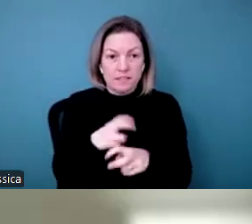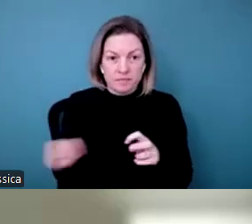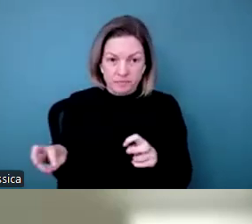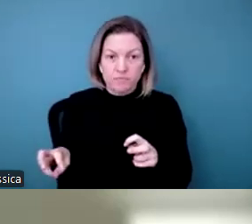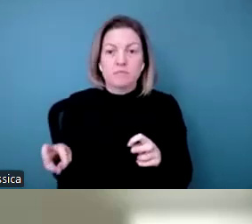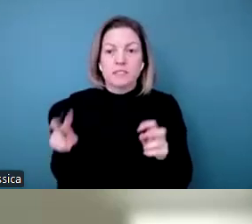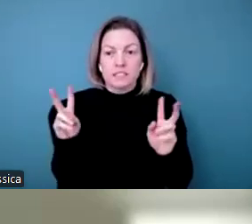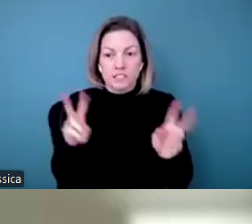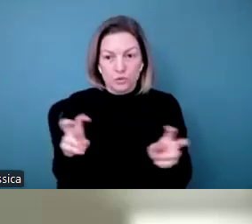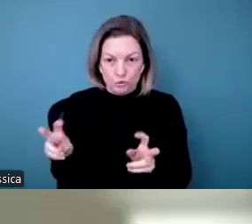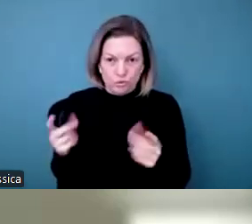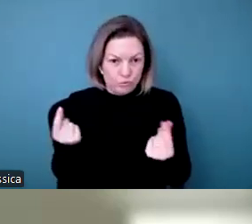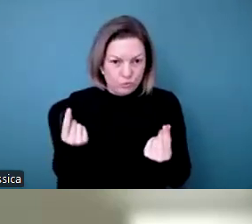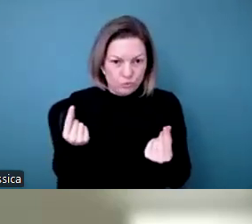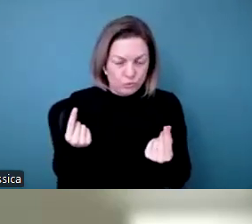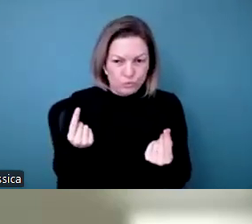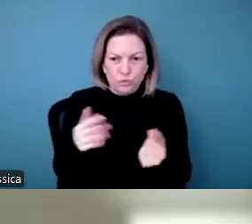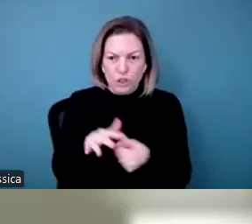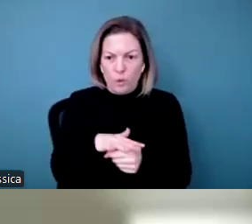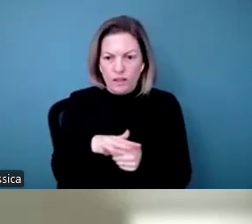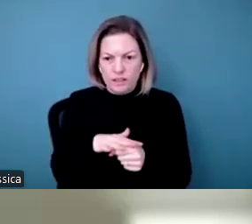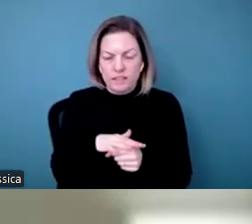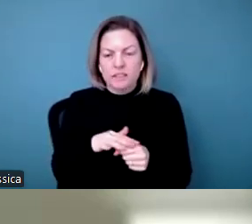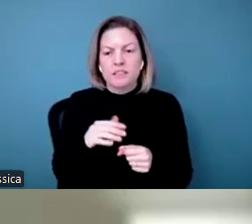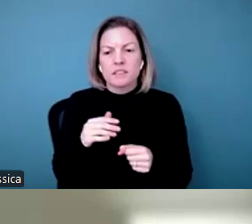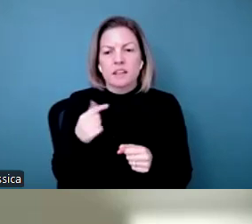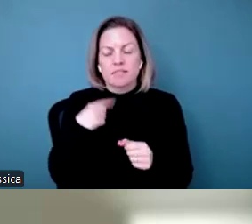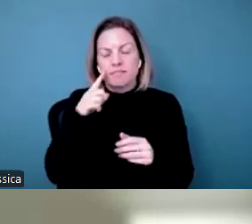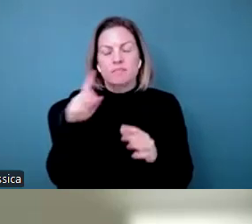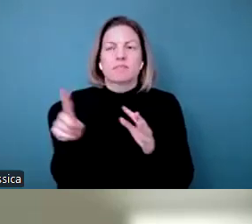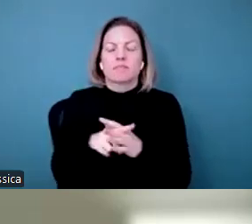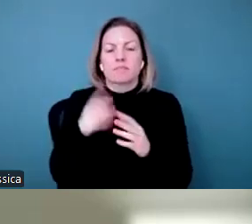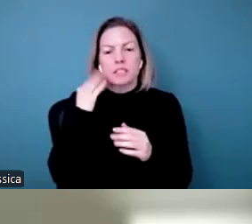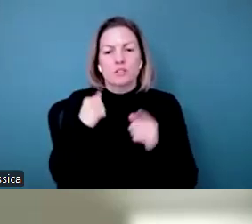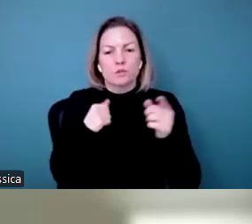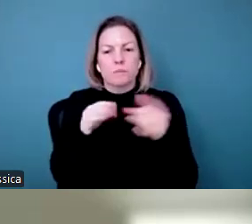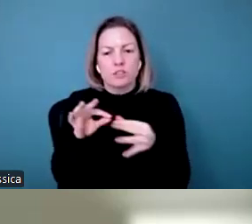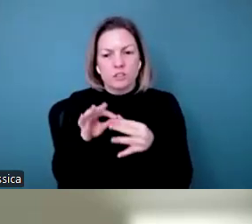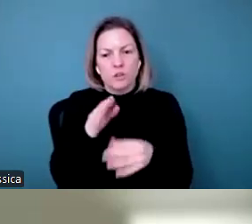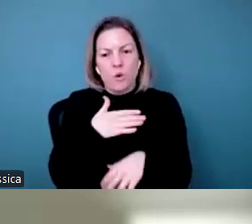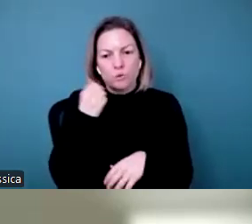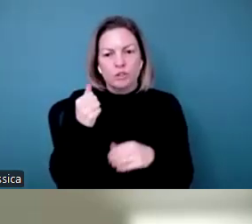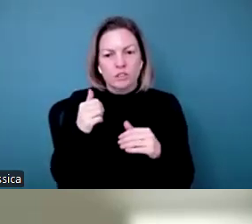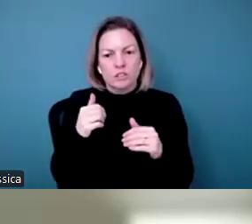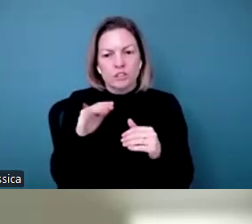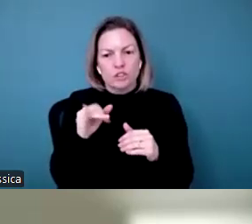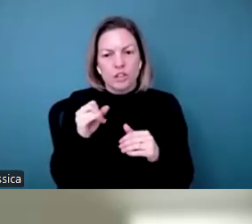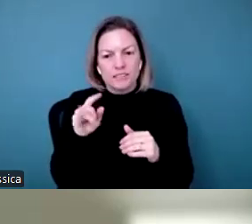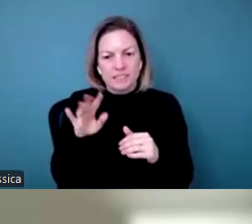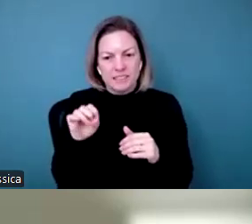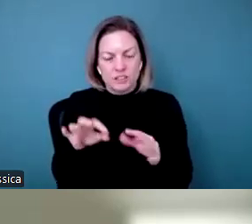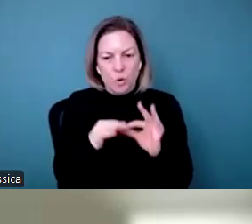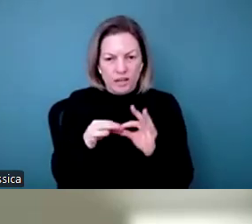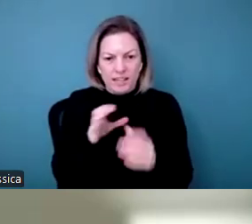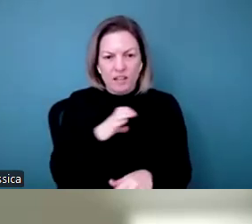issue to figure out what to do about it locally. You know what made it pop into my brain was when you mentioned your Elder Justice Coordinating Council, because we're